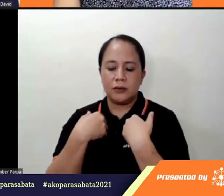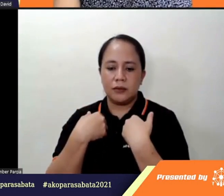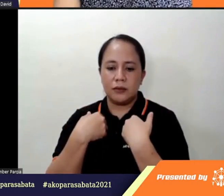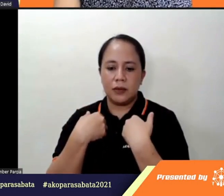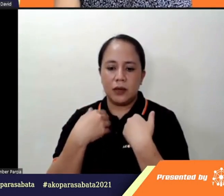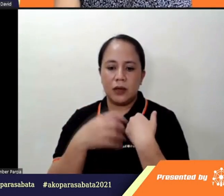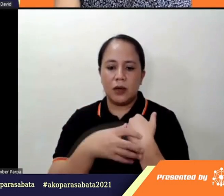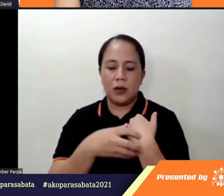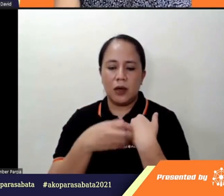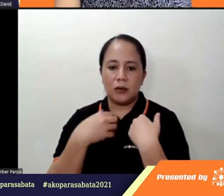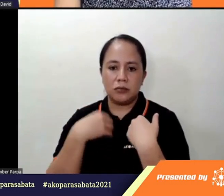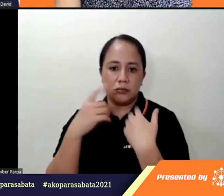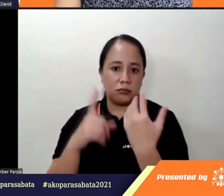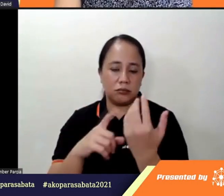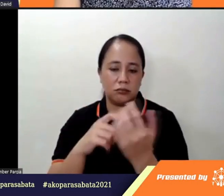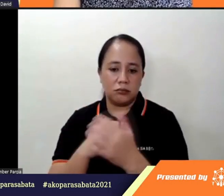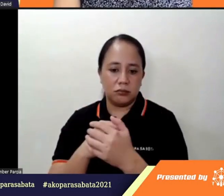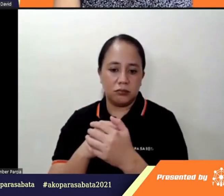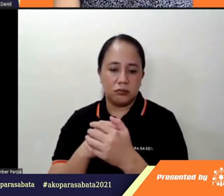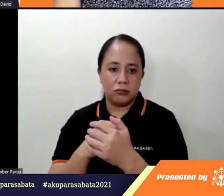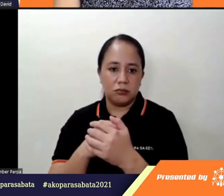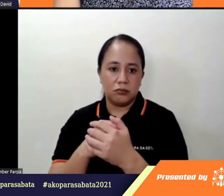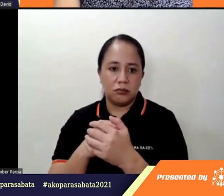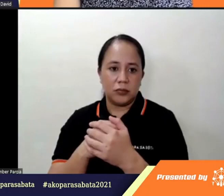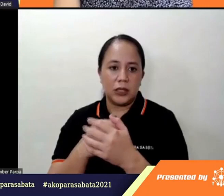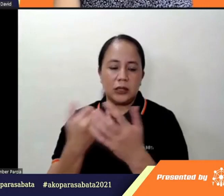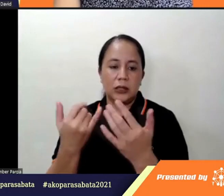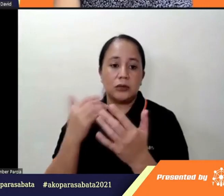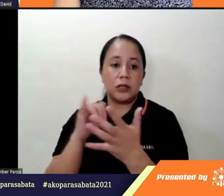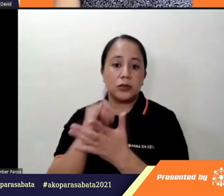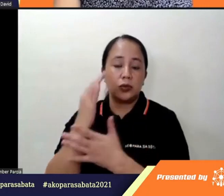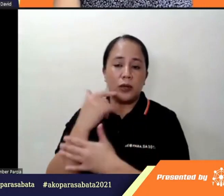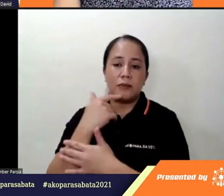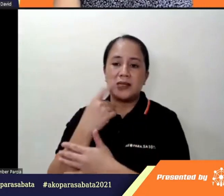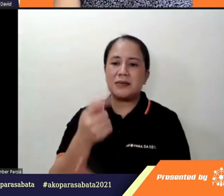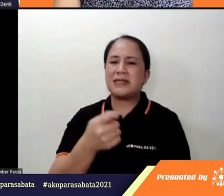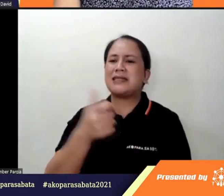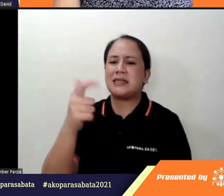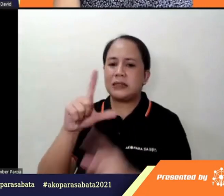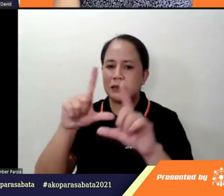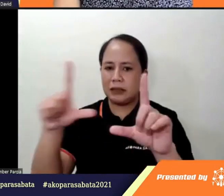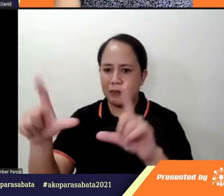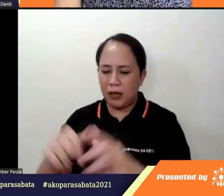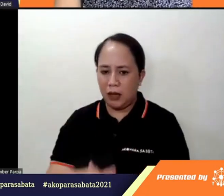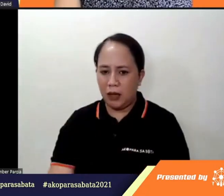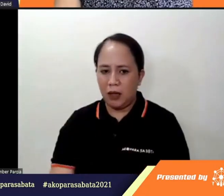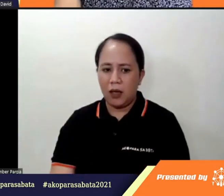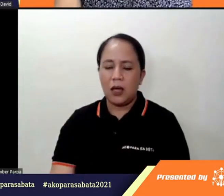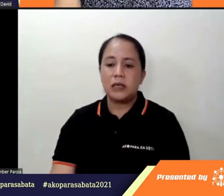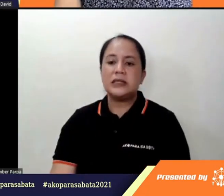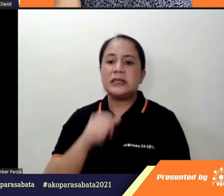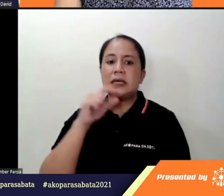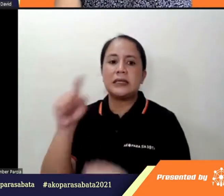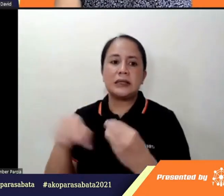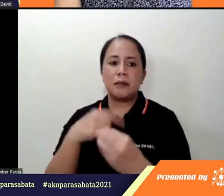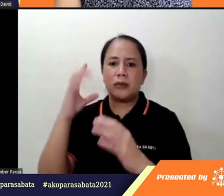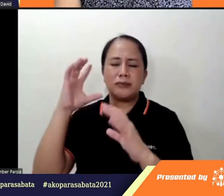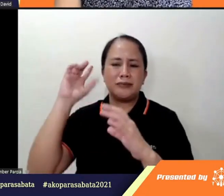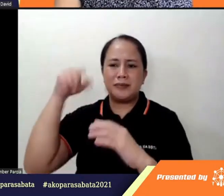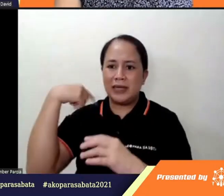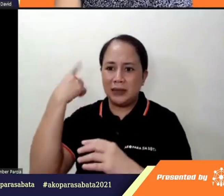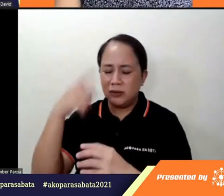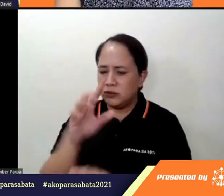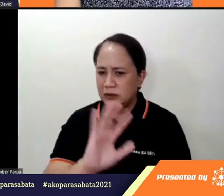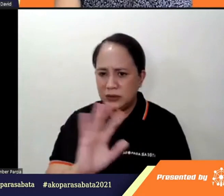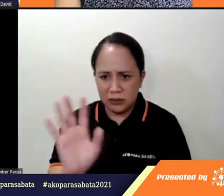low, you know. So that's why I said tanggal yung stigma. it's not about being crazy, you